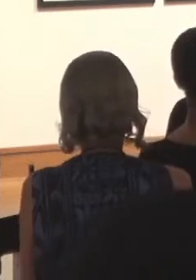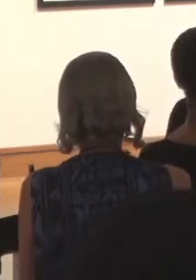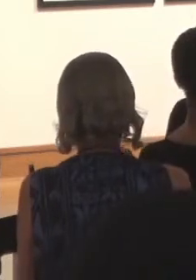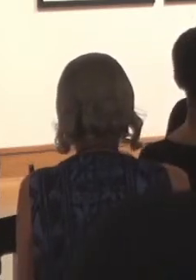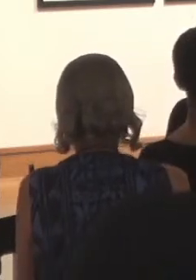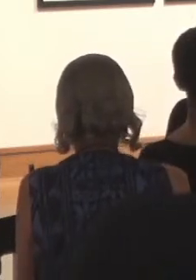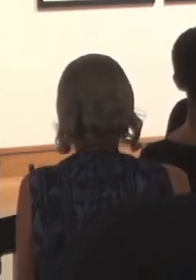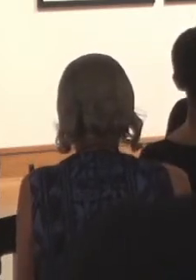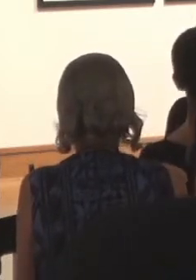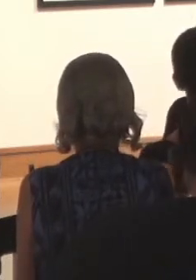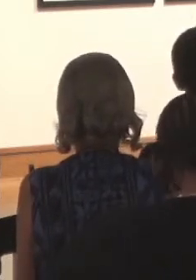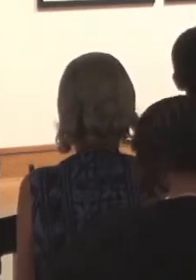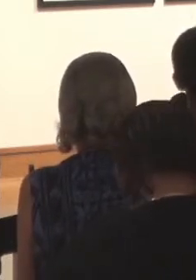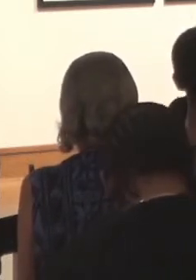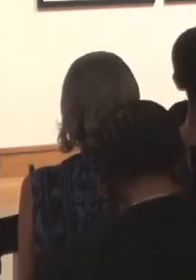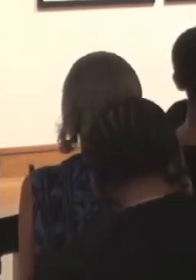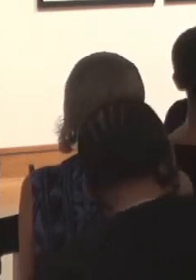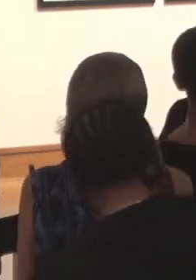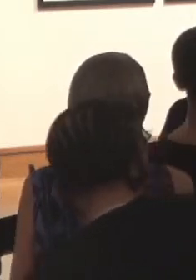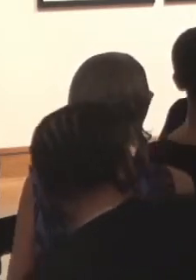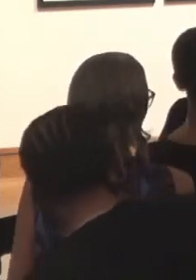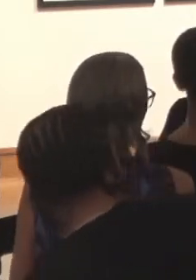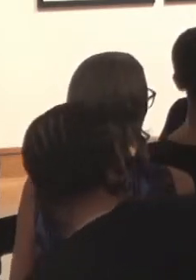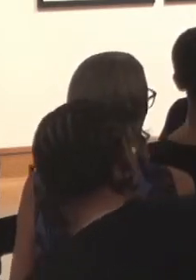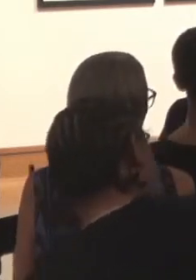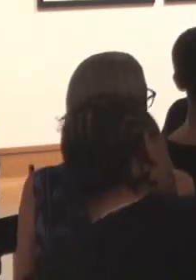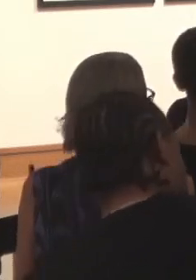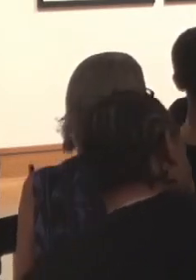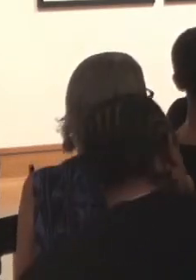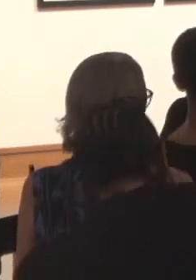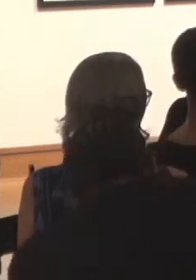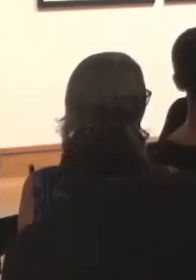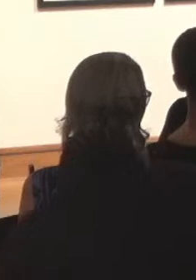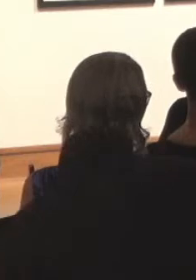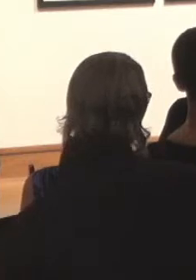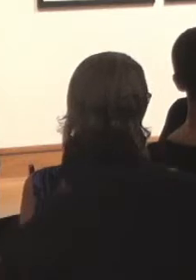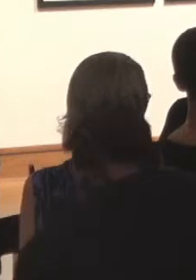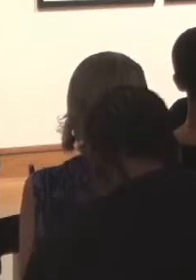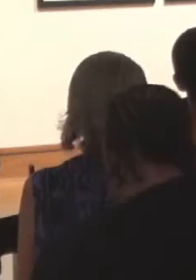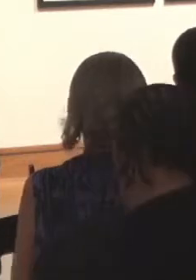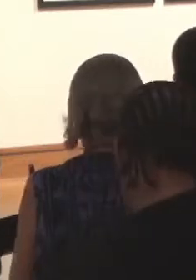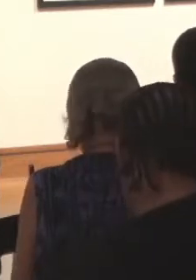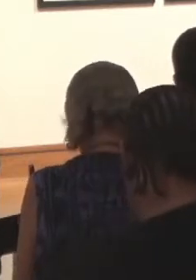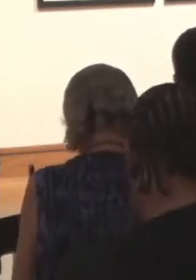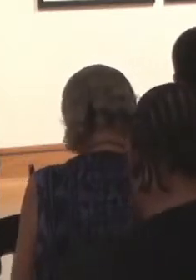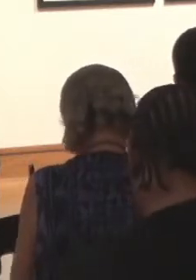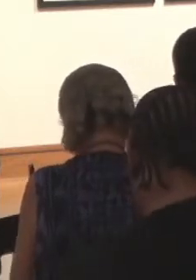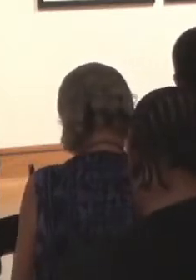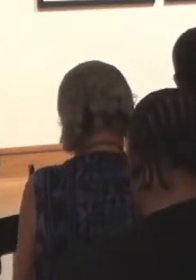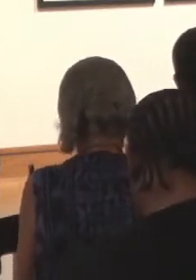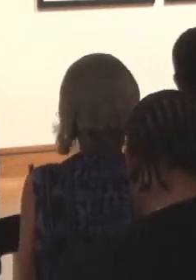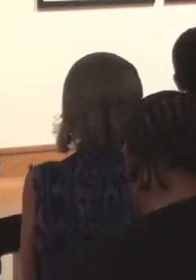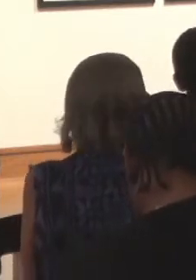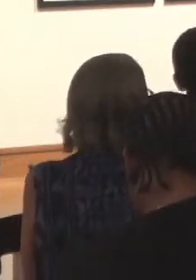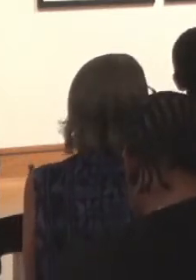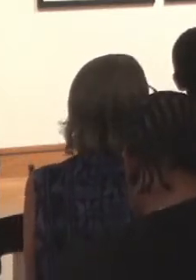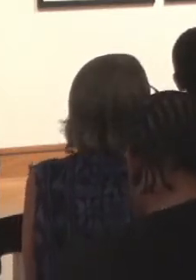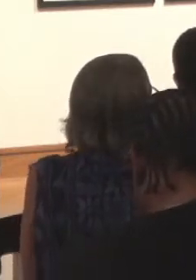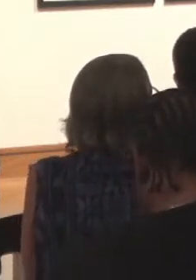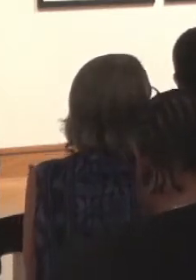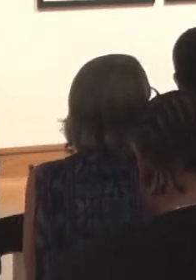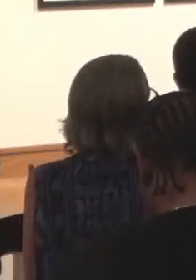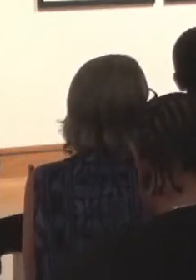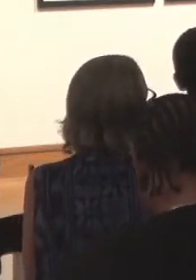the participant. And part of that is because, we are trained to kind of think of the body in performance as sort of a neutral body, and we're sort of thinking